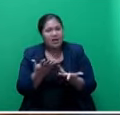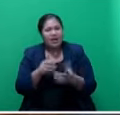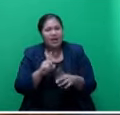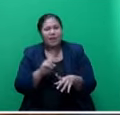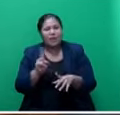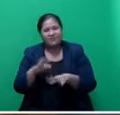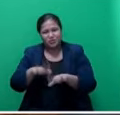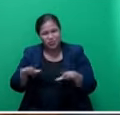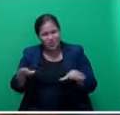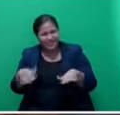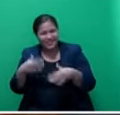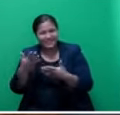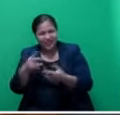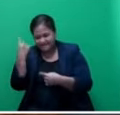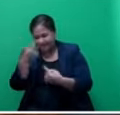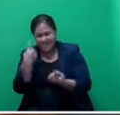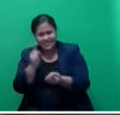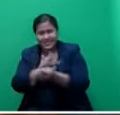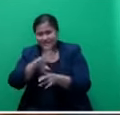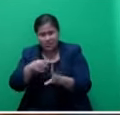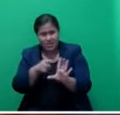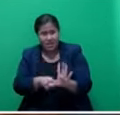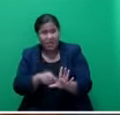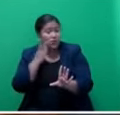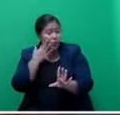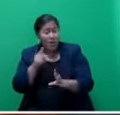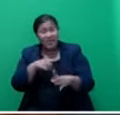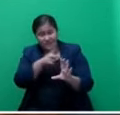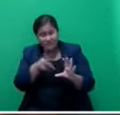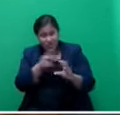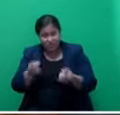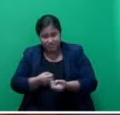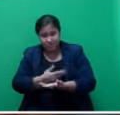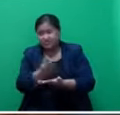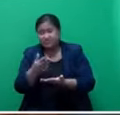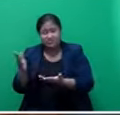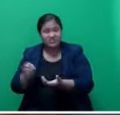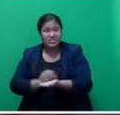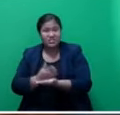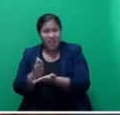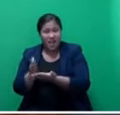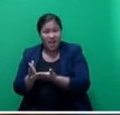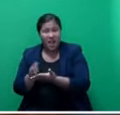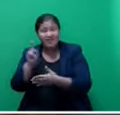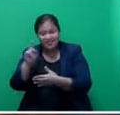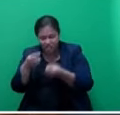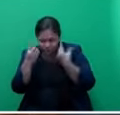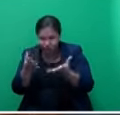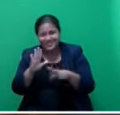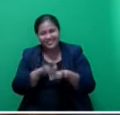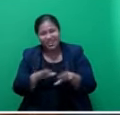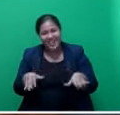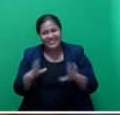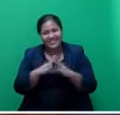When a video or picture is produced and circulated, it is a permanent record of the child's sexual abuse.